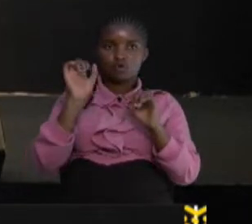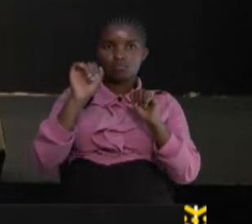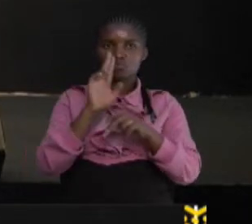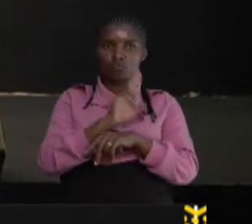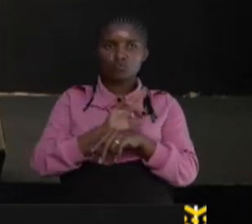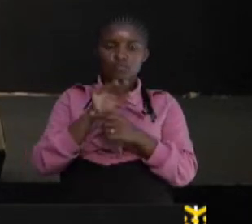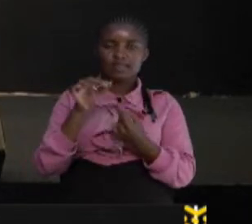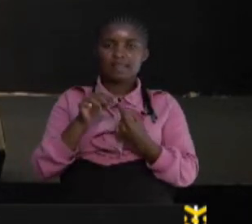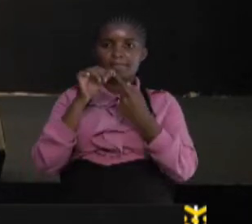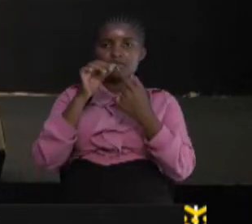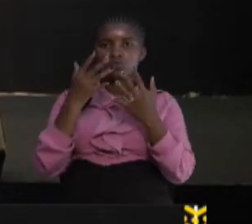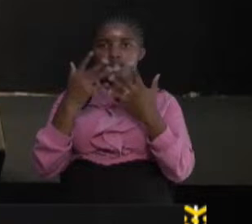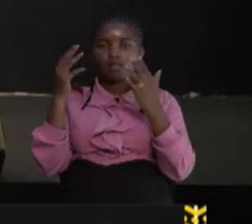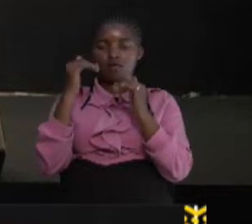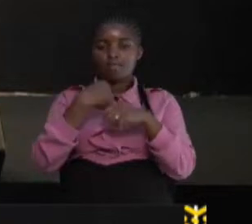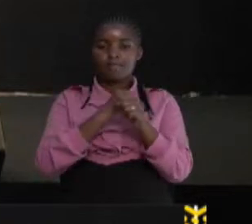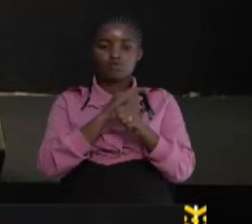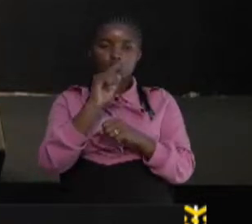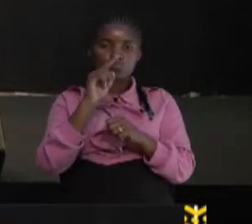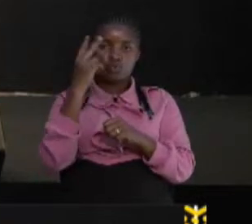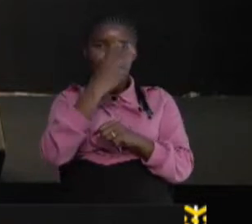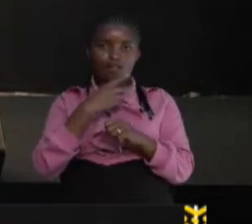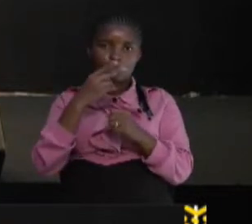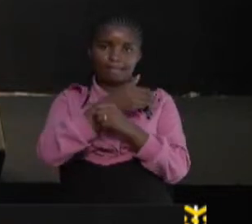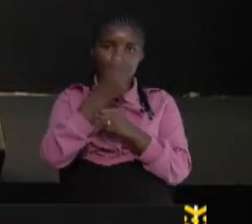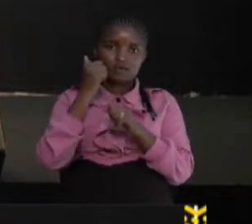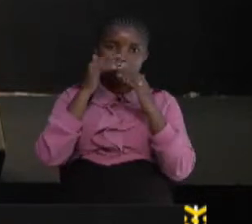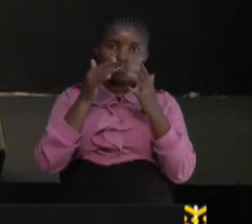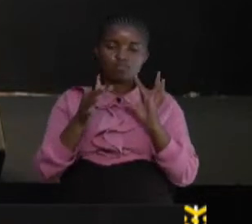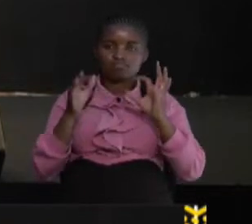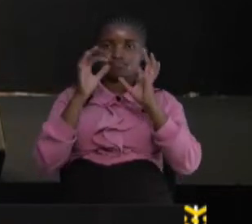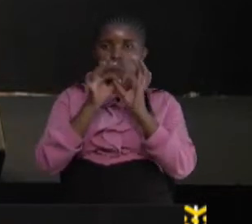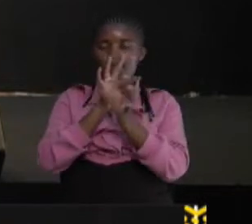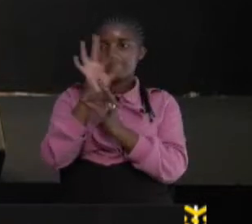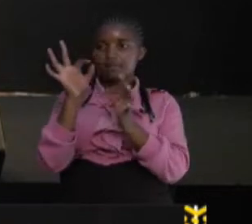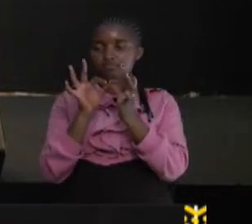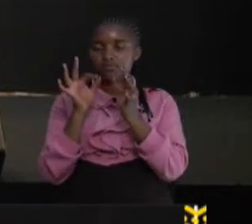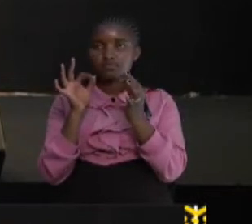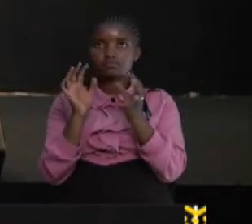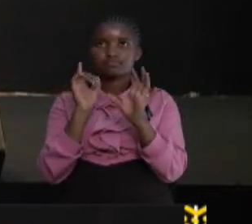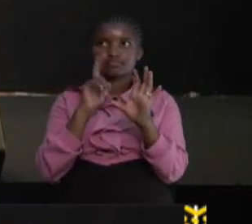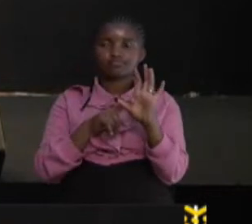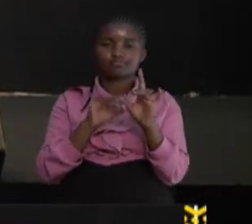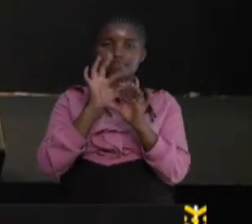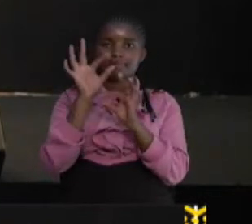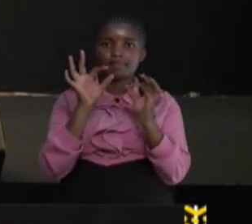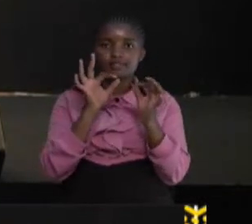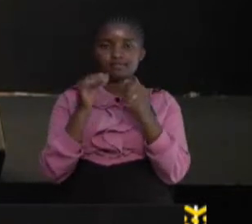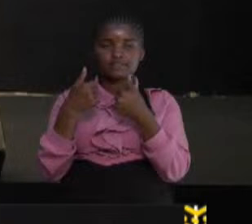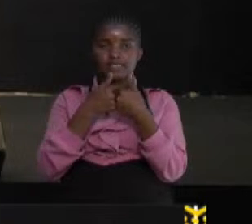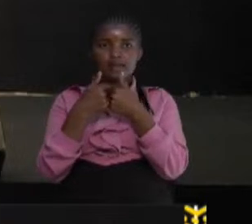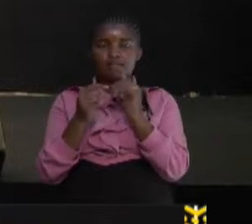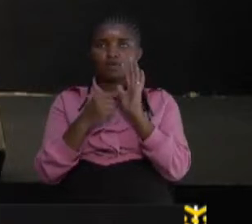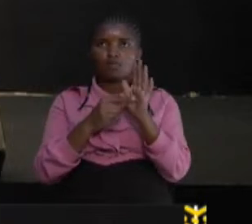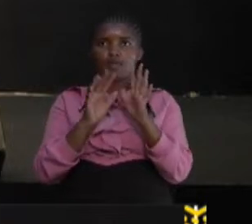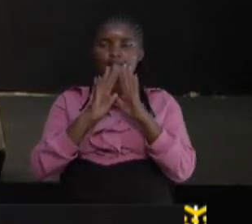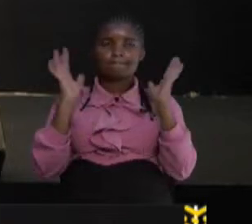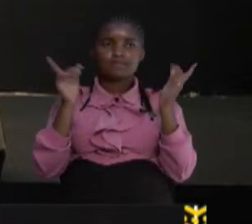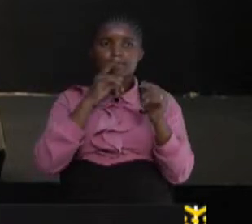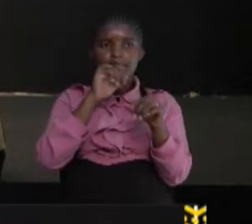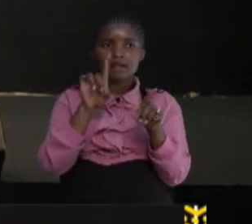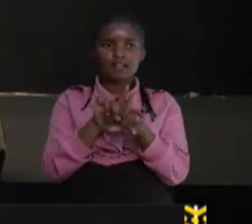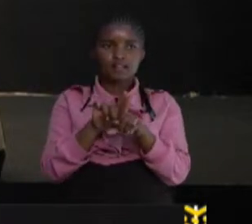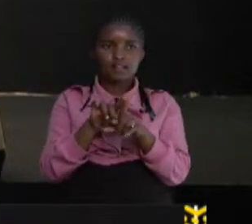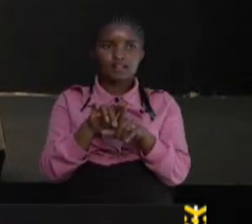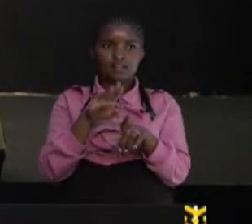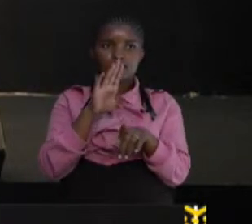special effects to maybe look good better, or join a specific challenge. It could be the Big Brother. This one is